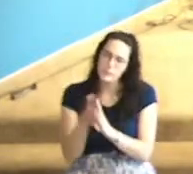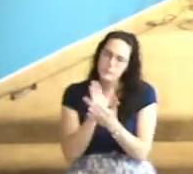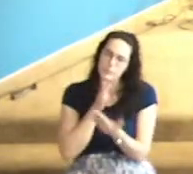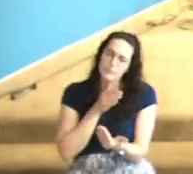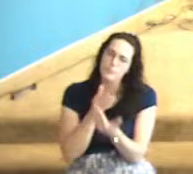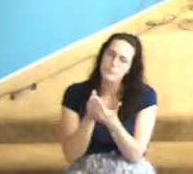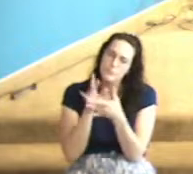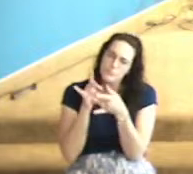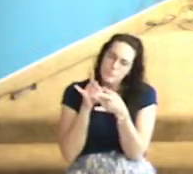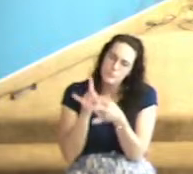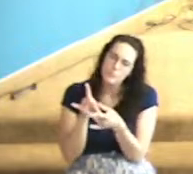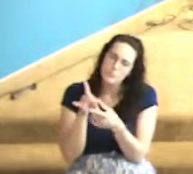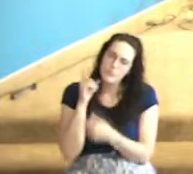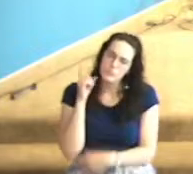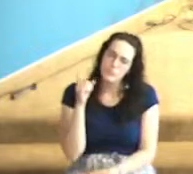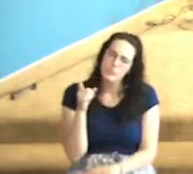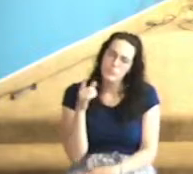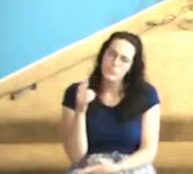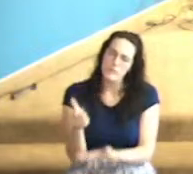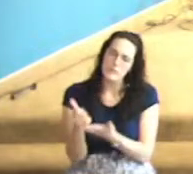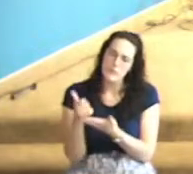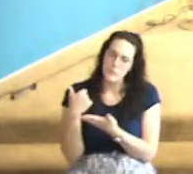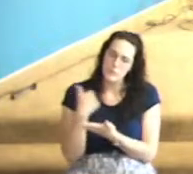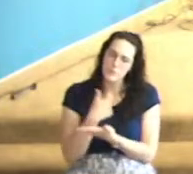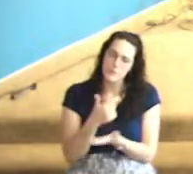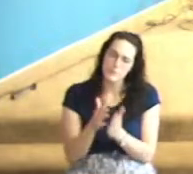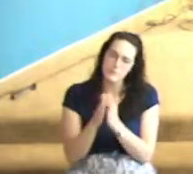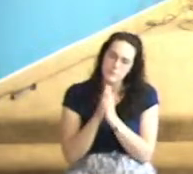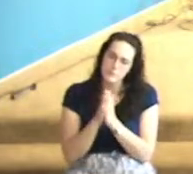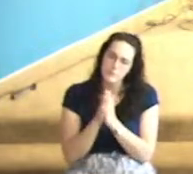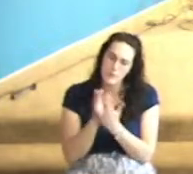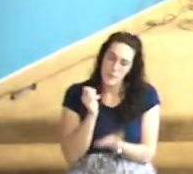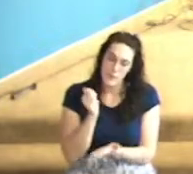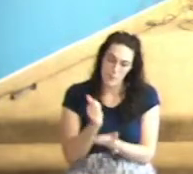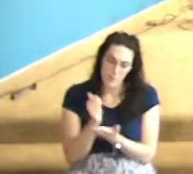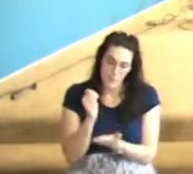you. Help us, we pray. Amen.